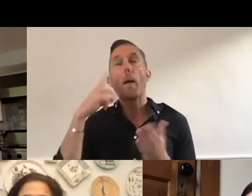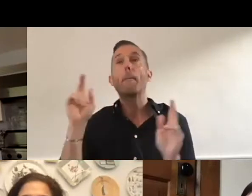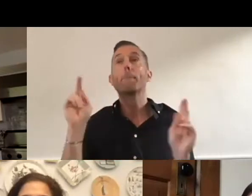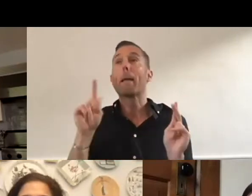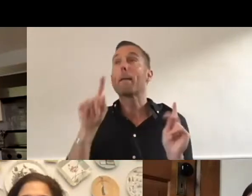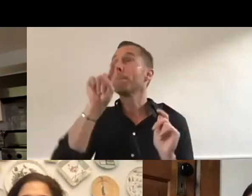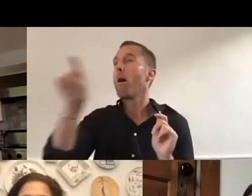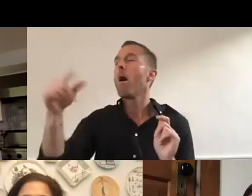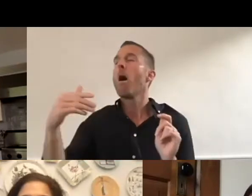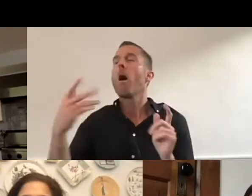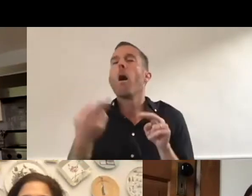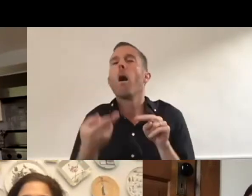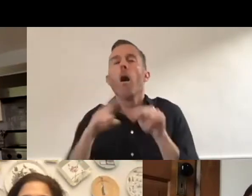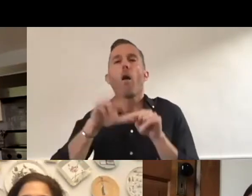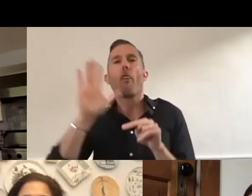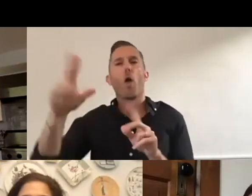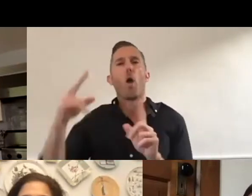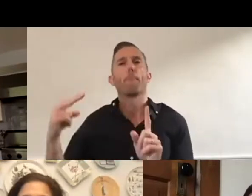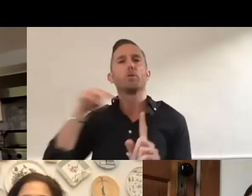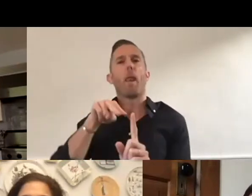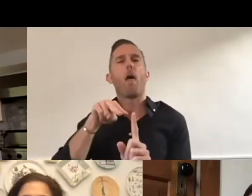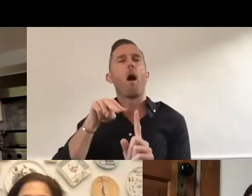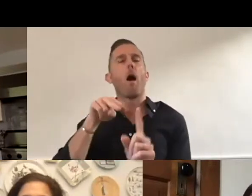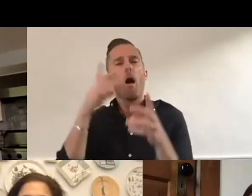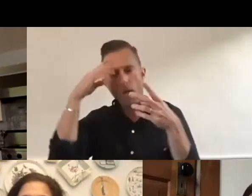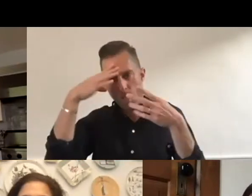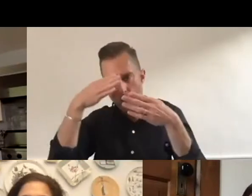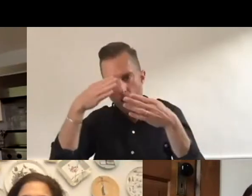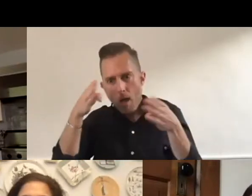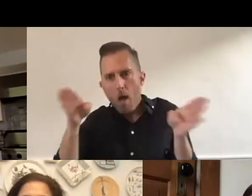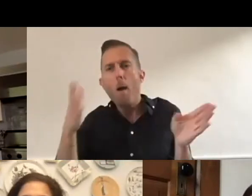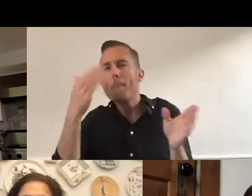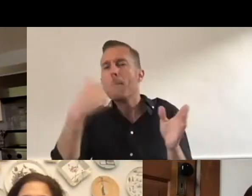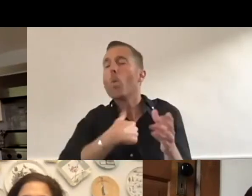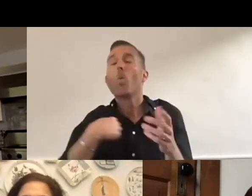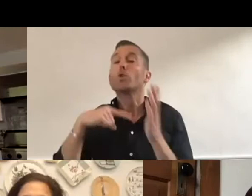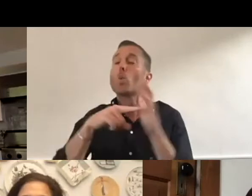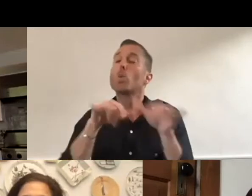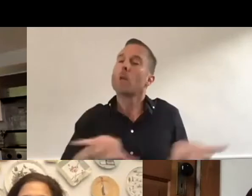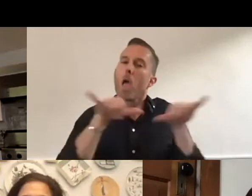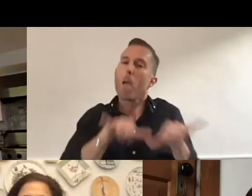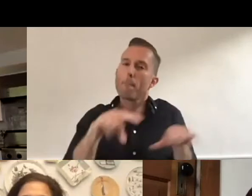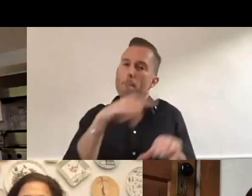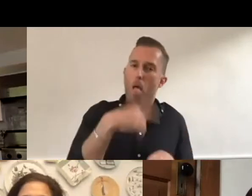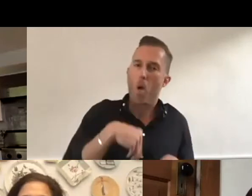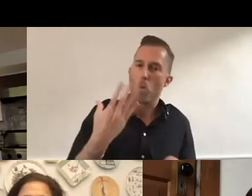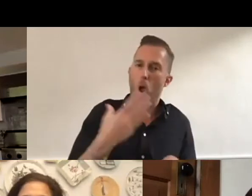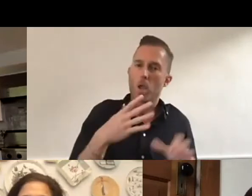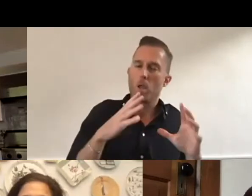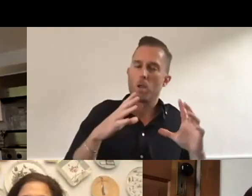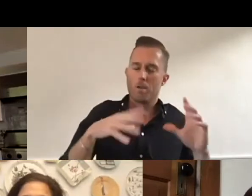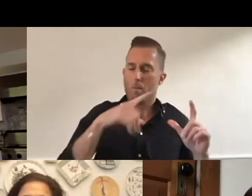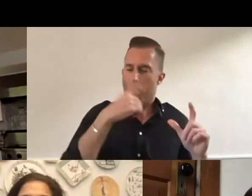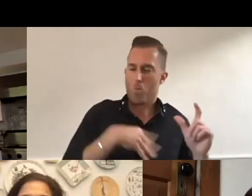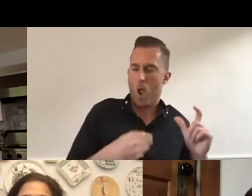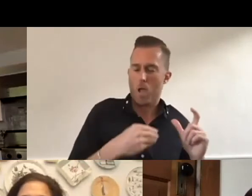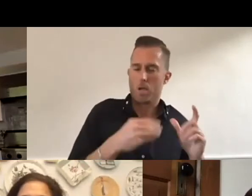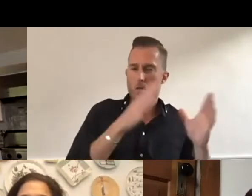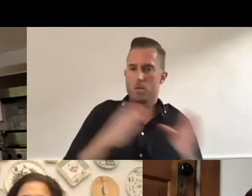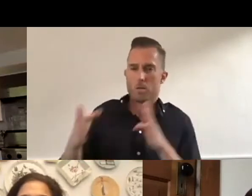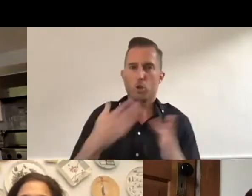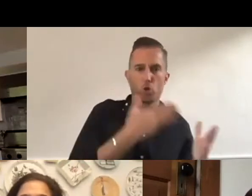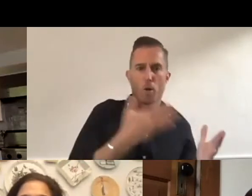they didn't have before because we've been showing it far too much in a black and white state. A